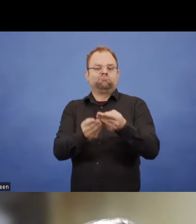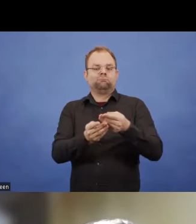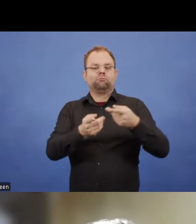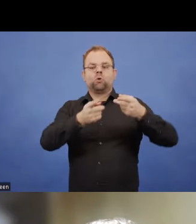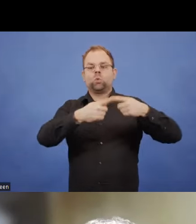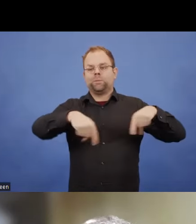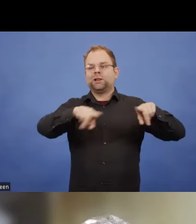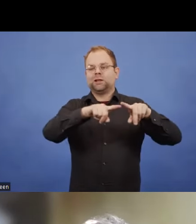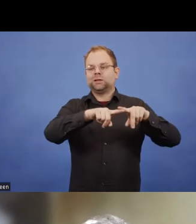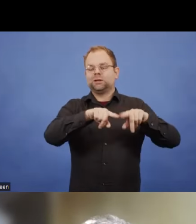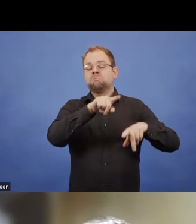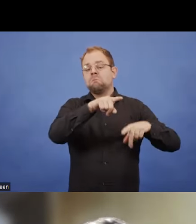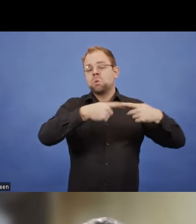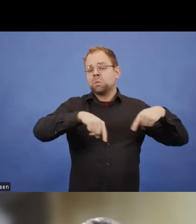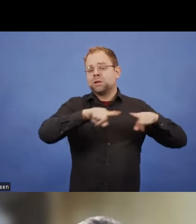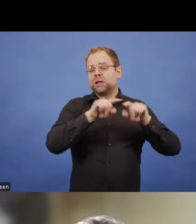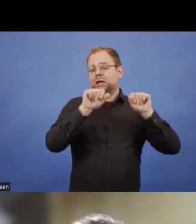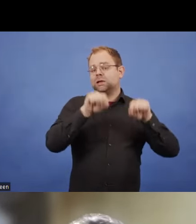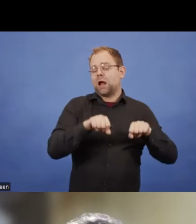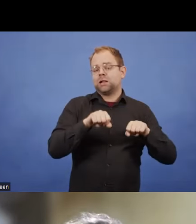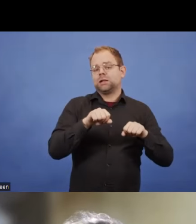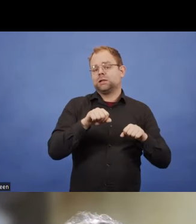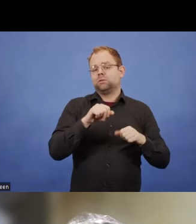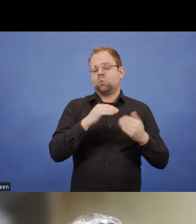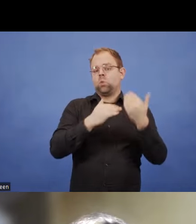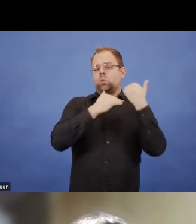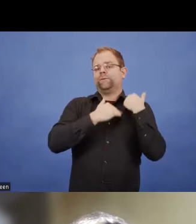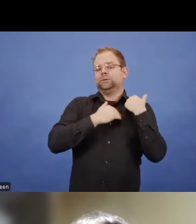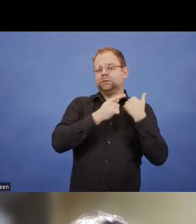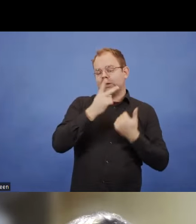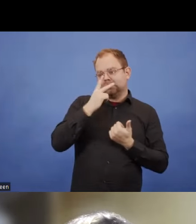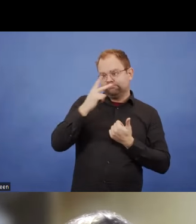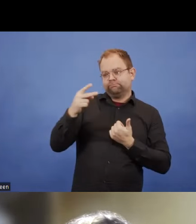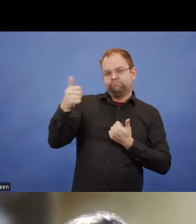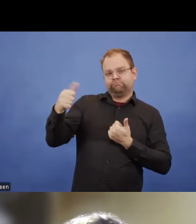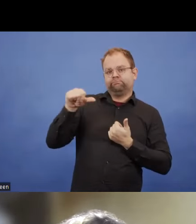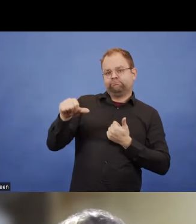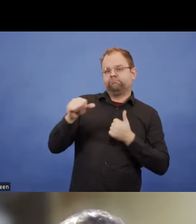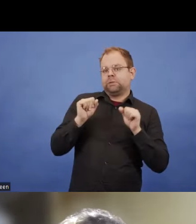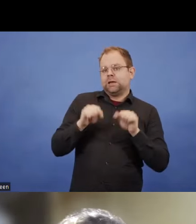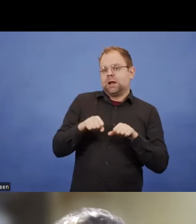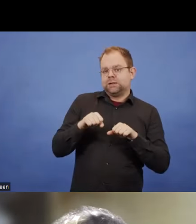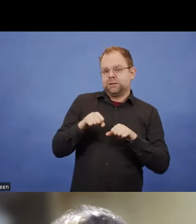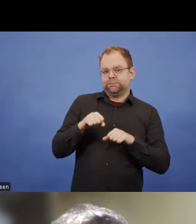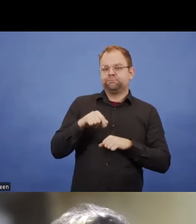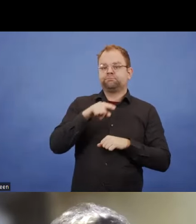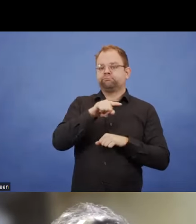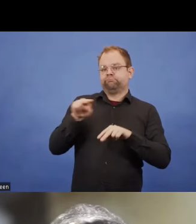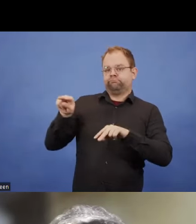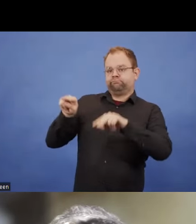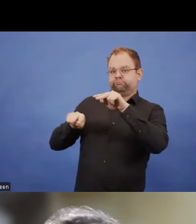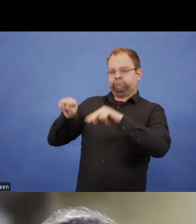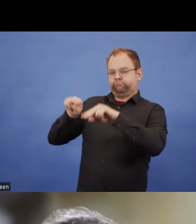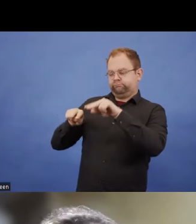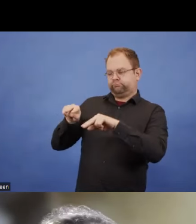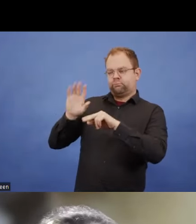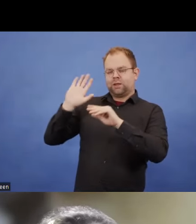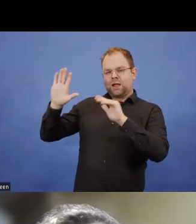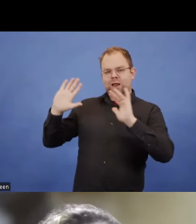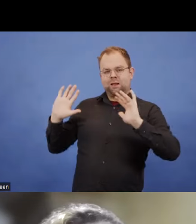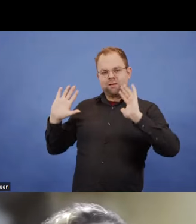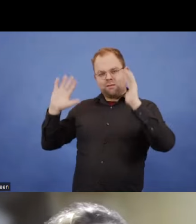and consider whether they meet the criteria. They will draft an RSD assessment in order to recommend whether this person can be recognized a refugee